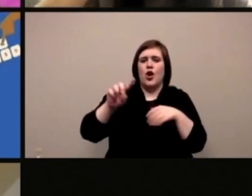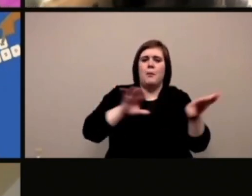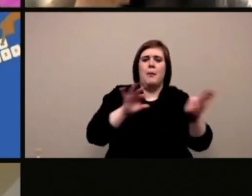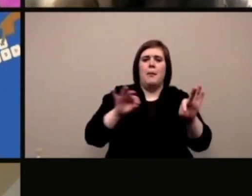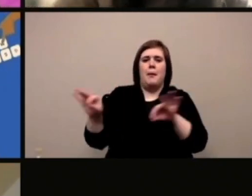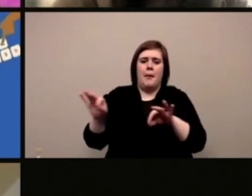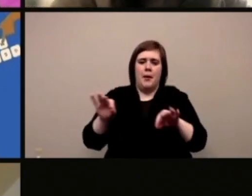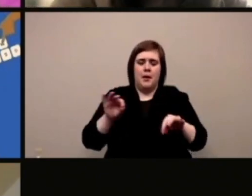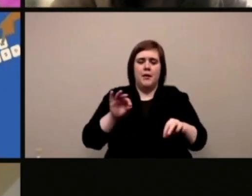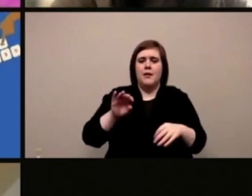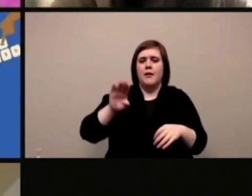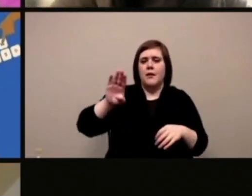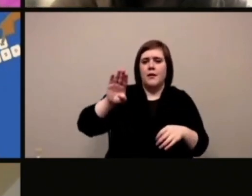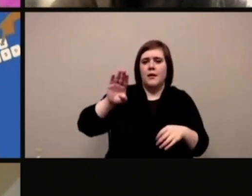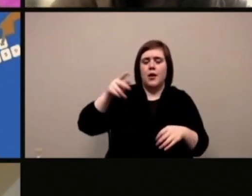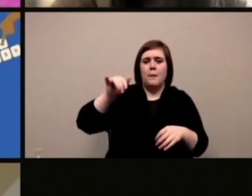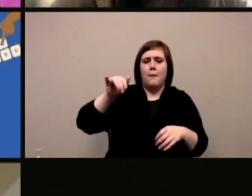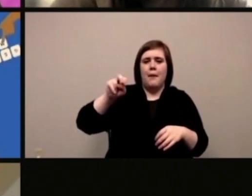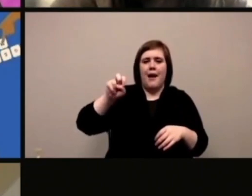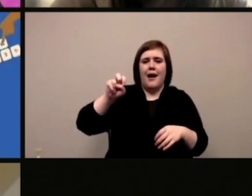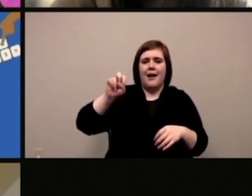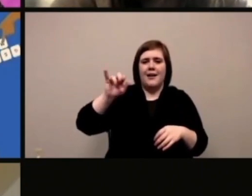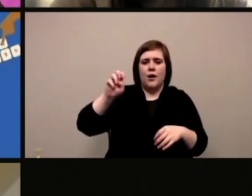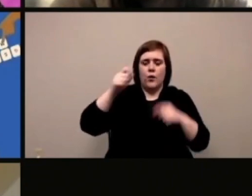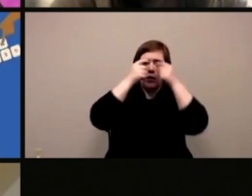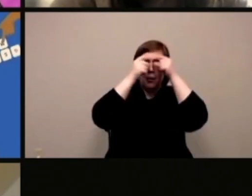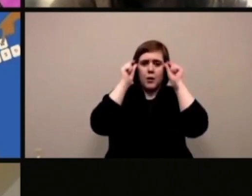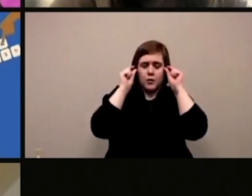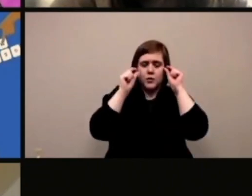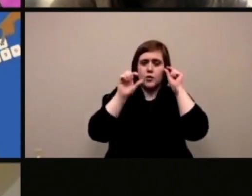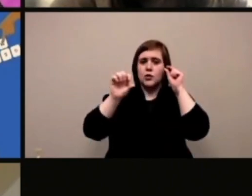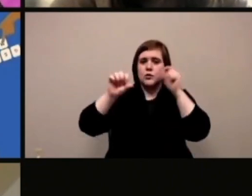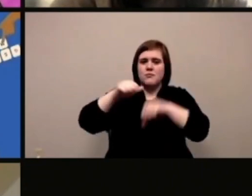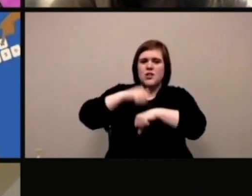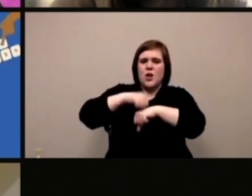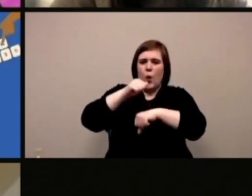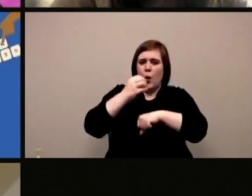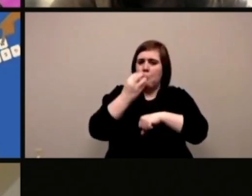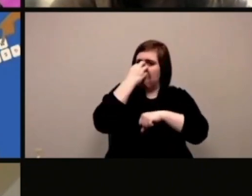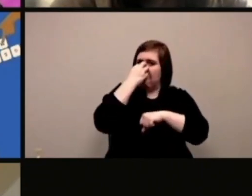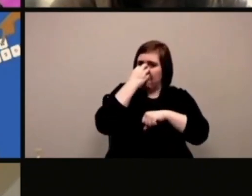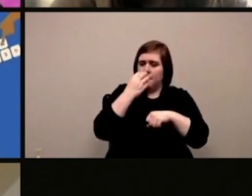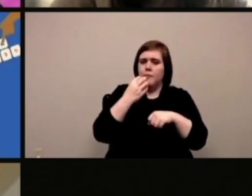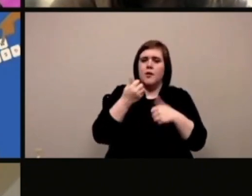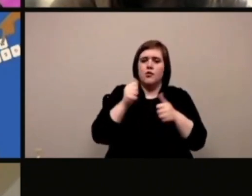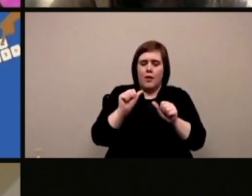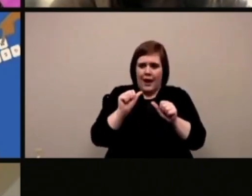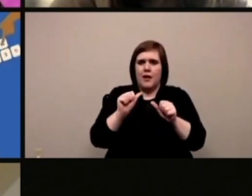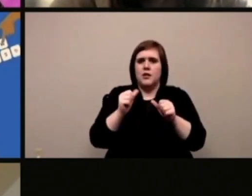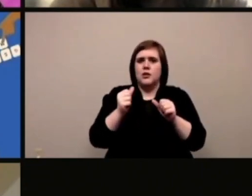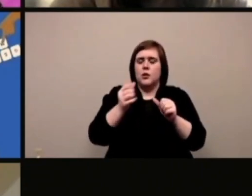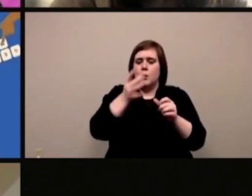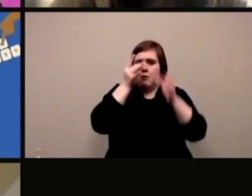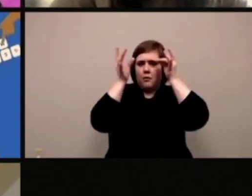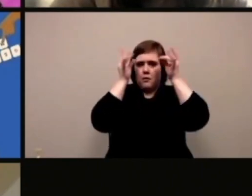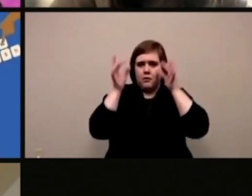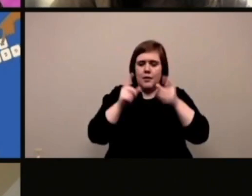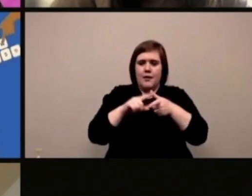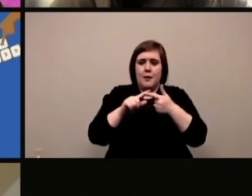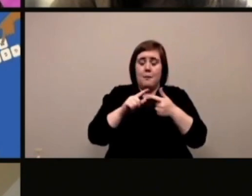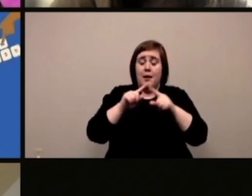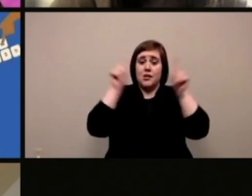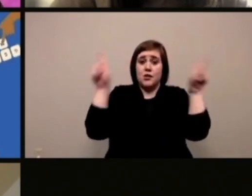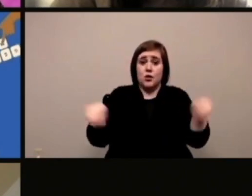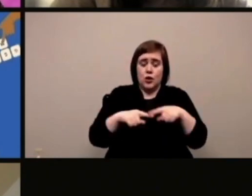pine cones for eyebrows and stone for nose. And I'm trying to get them all to stick to my face and then actually blank out my screen with